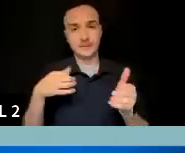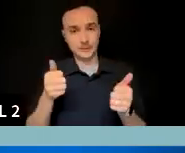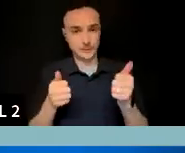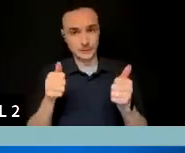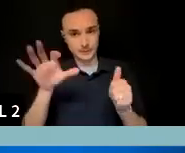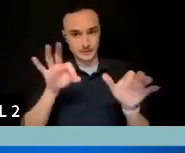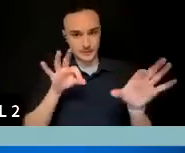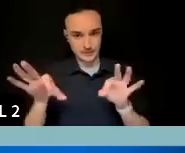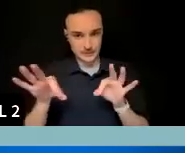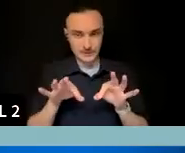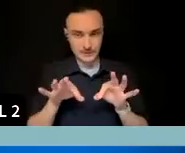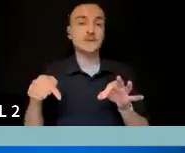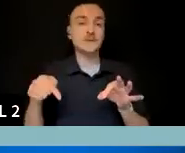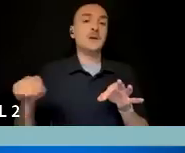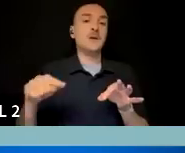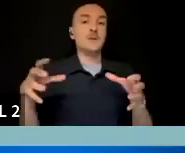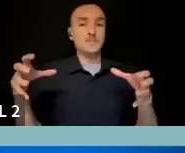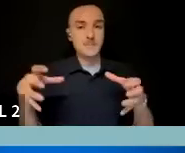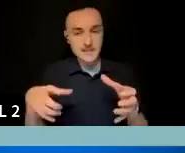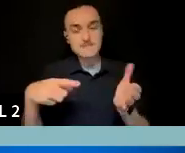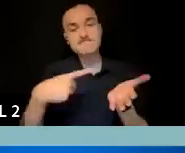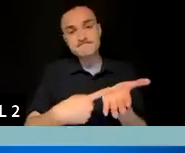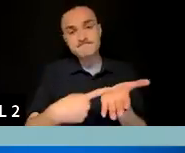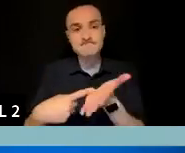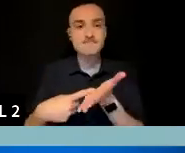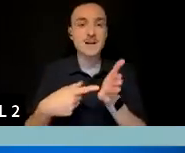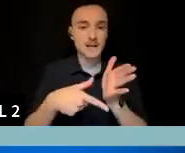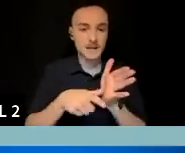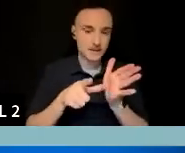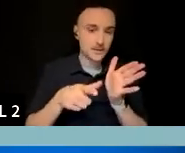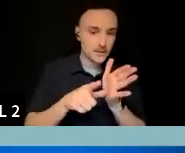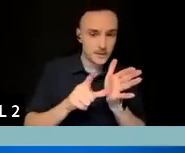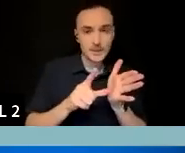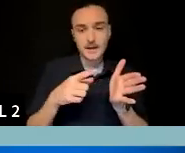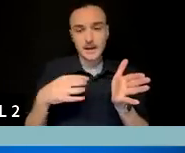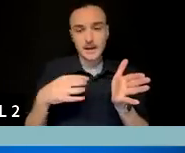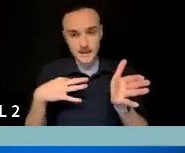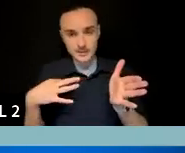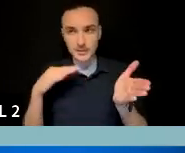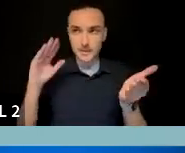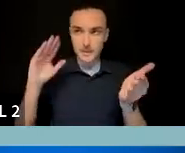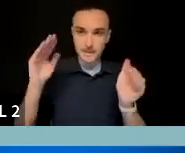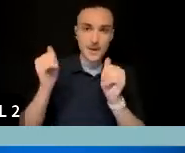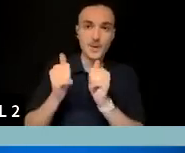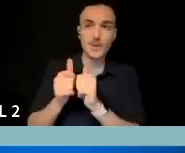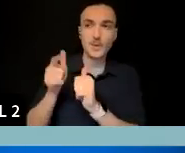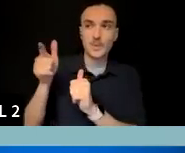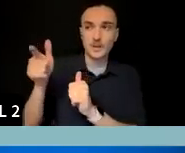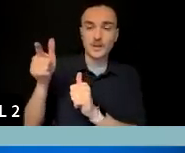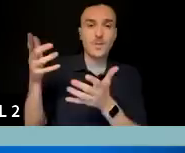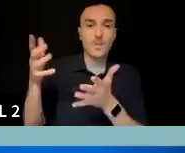the applications against the review criteria that is listed in the funding opportunities.